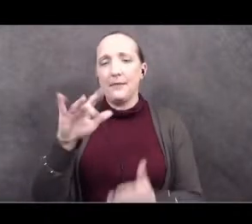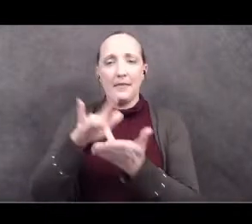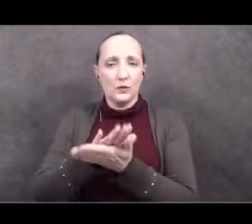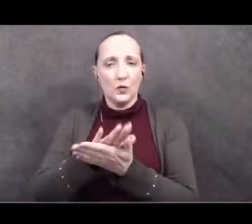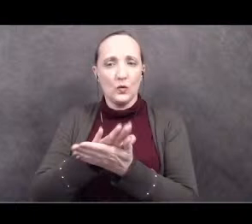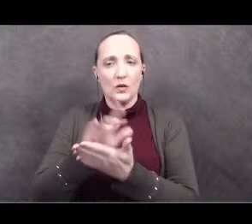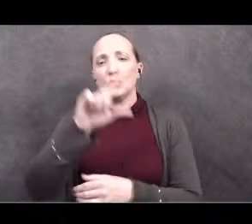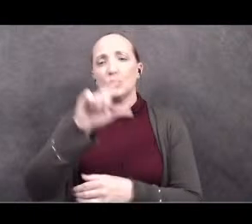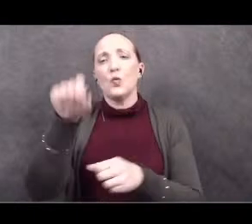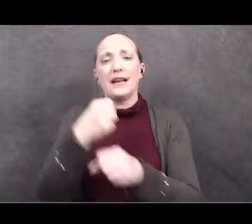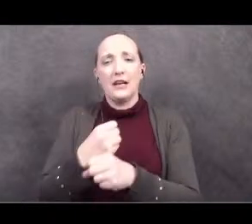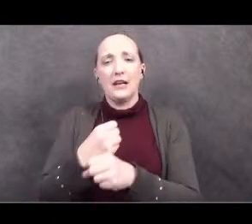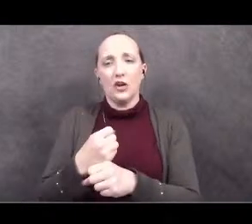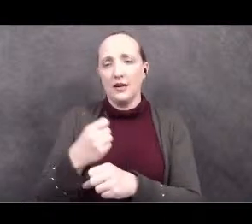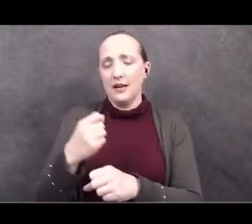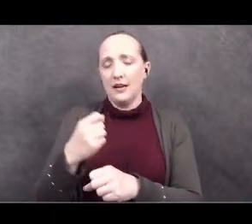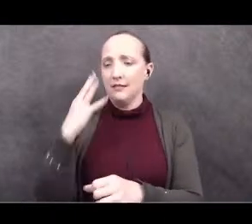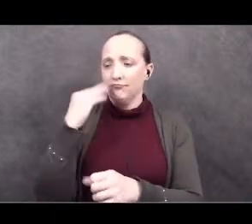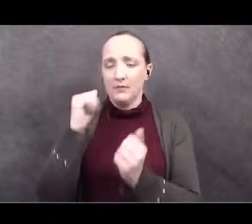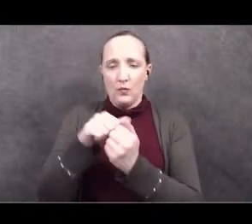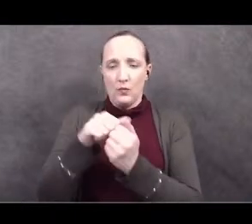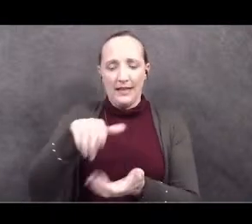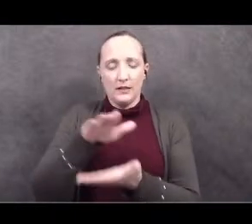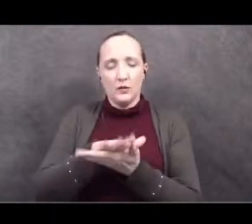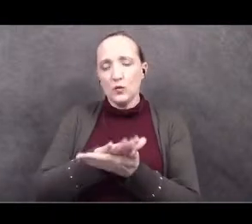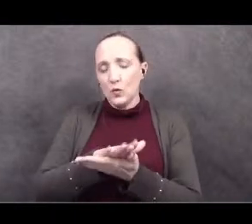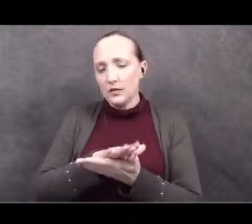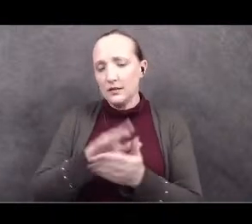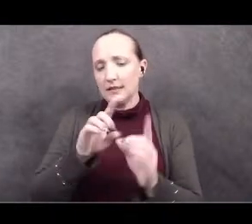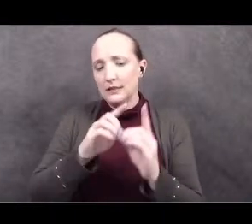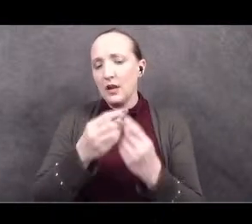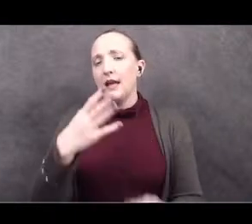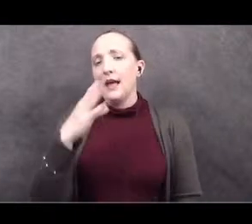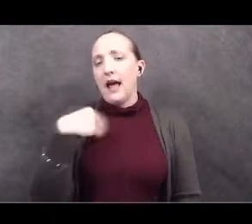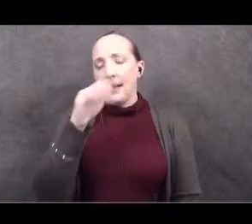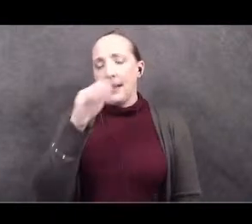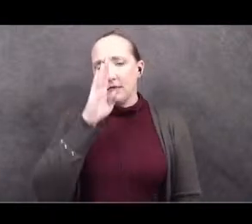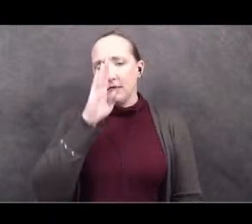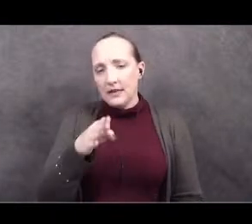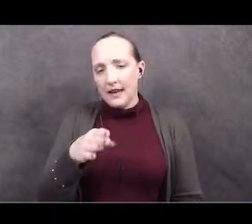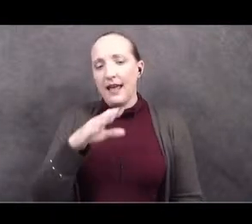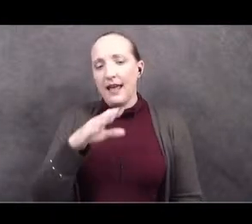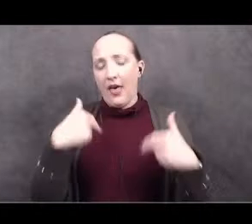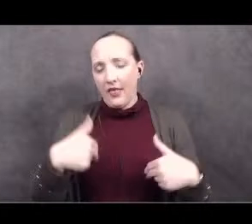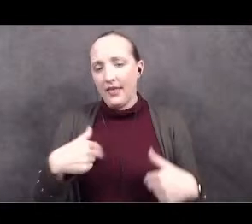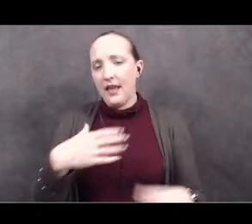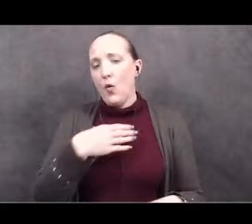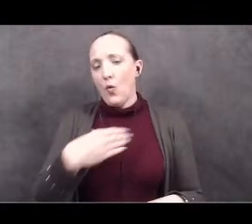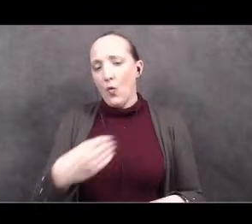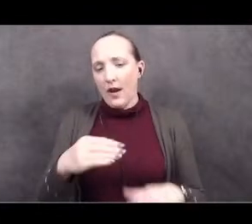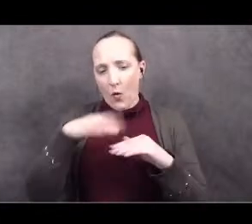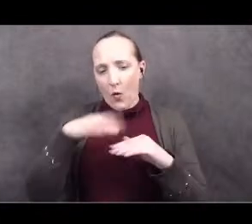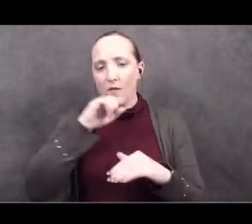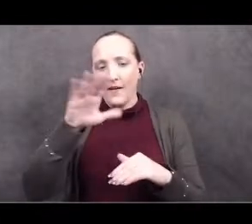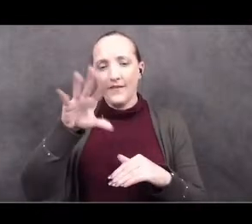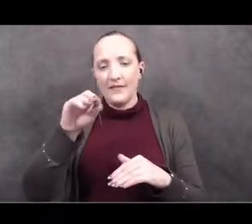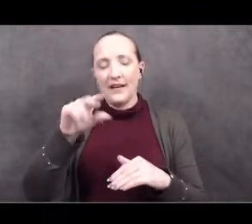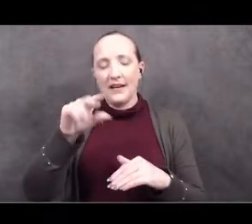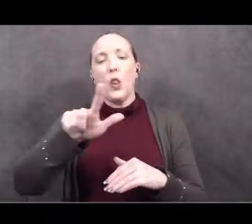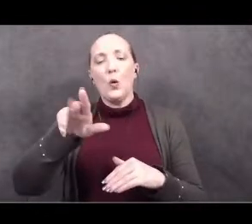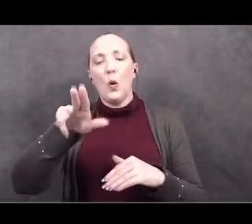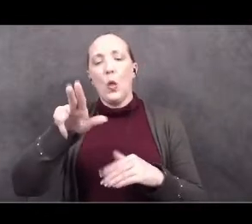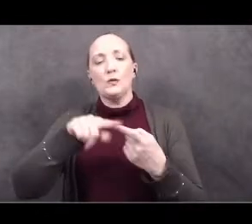of our school district and I am a cisgender white female able-bodied healthy over 50 Lulu to the grandchildren I share with my